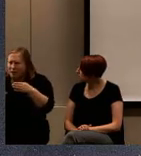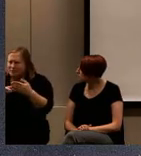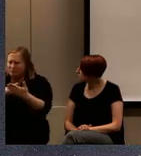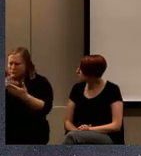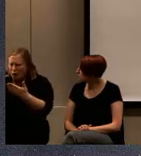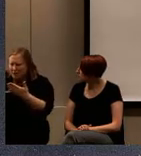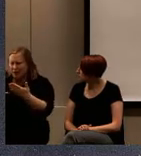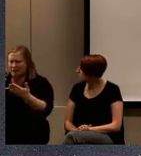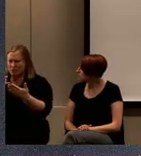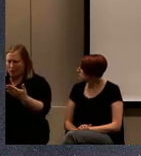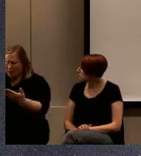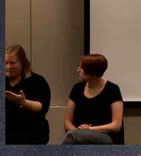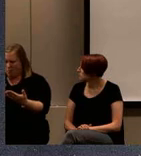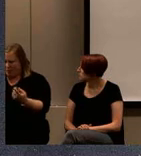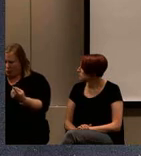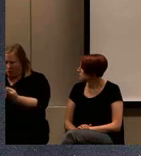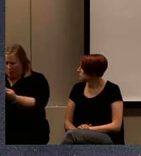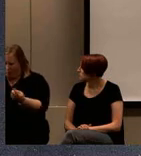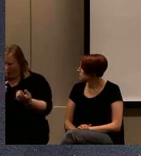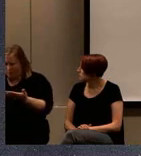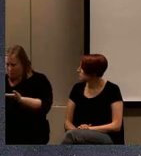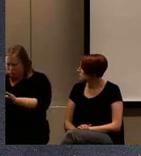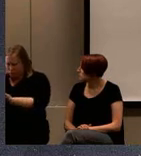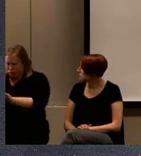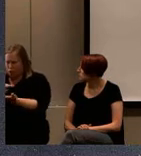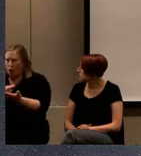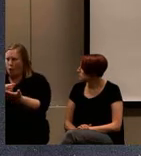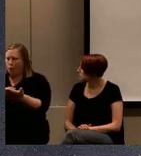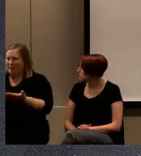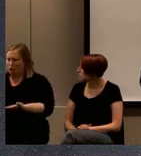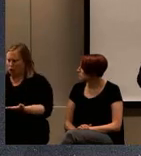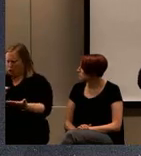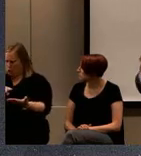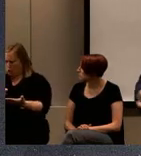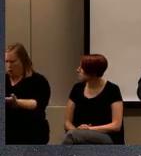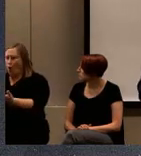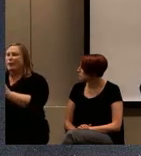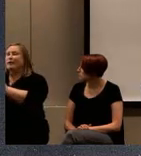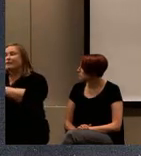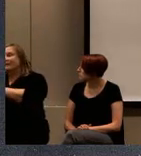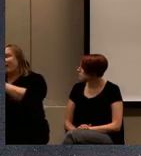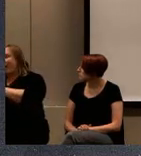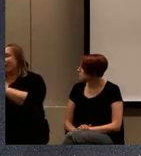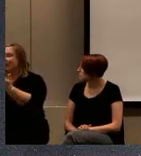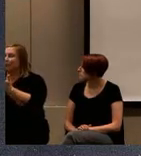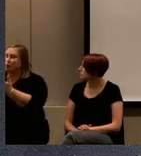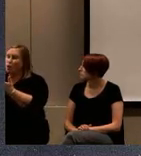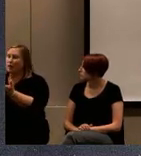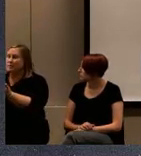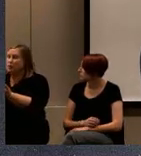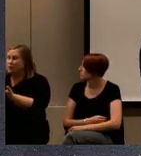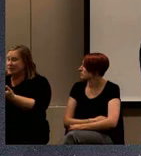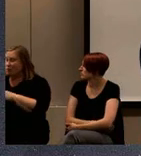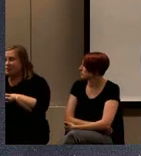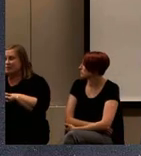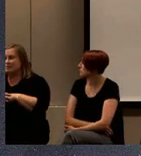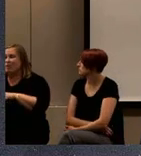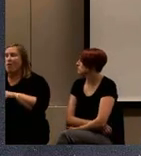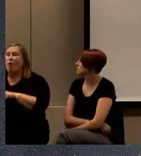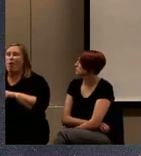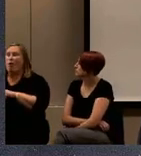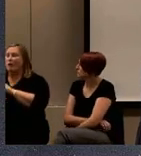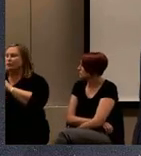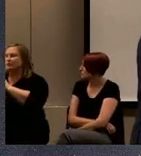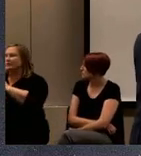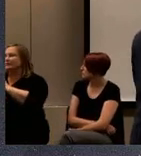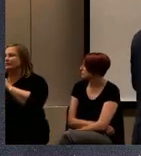we learned through those research projects, we were able to develop programs and resources or even just public